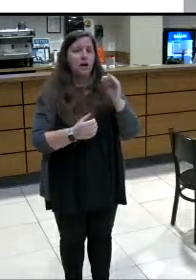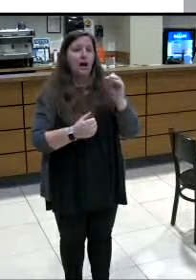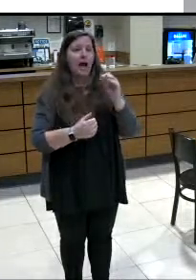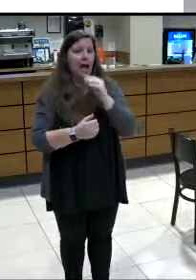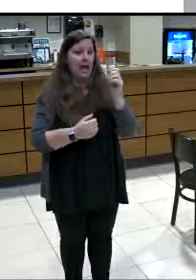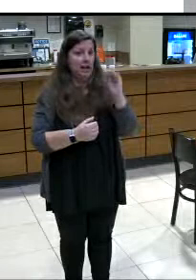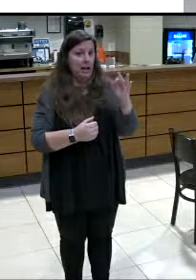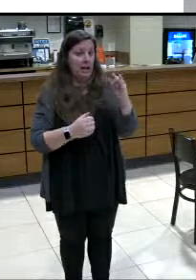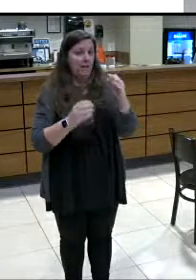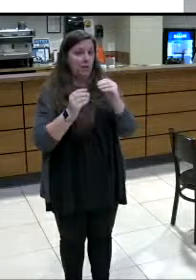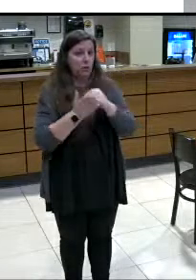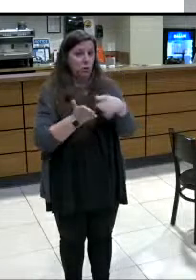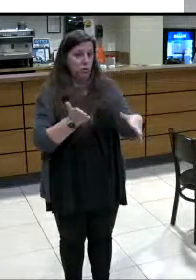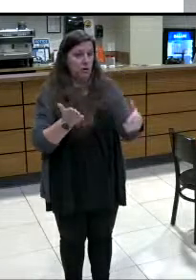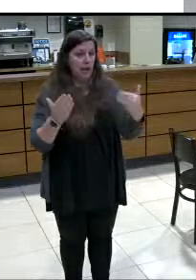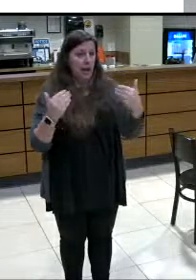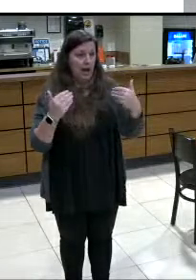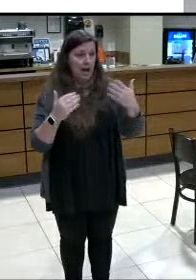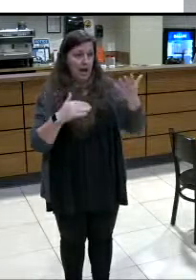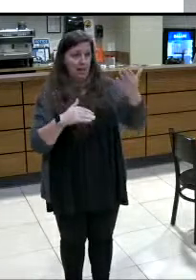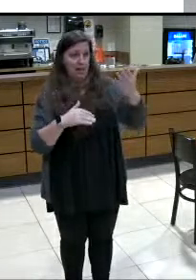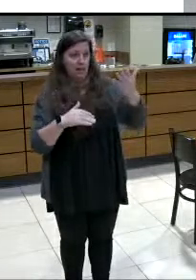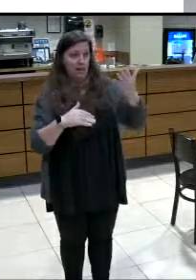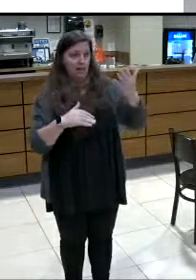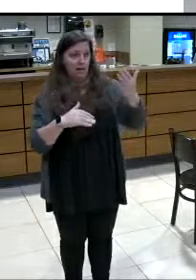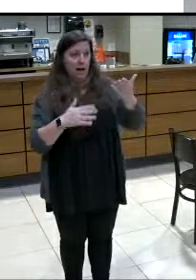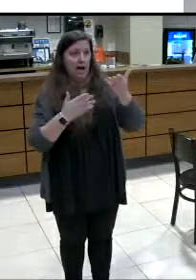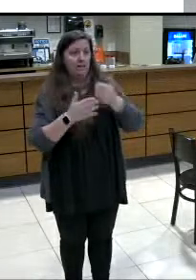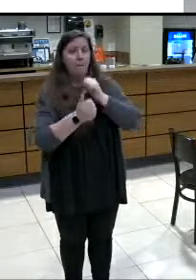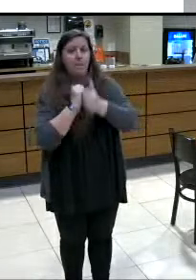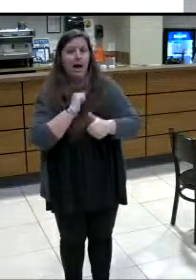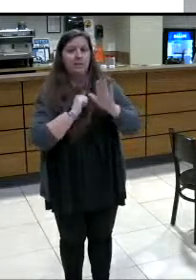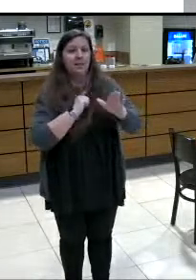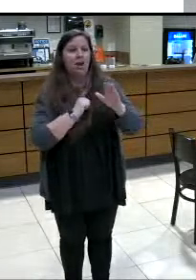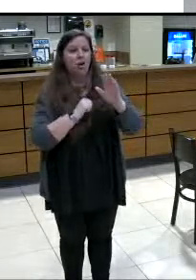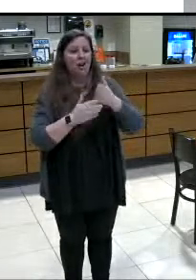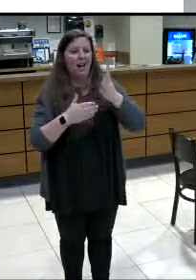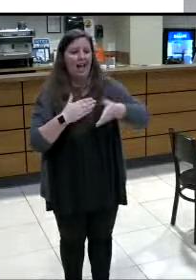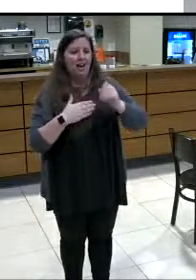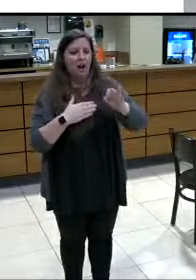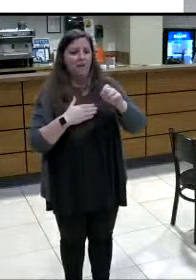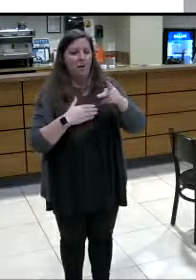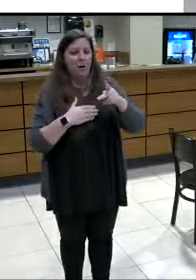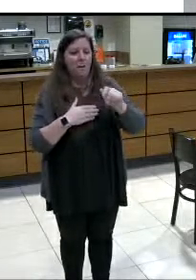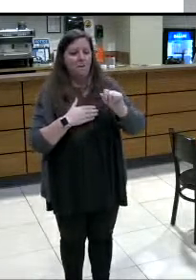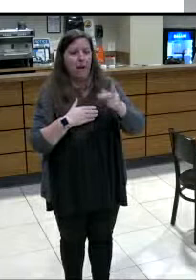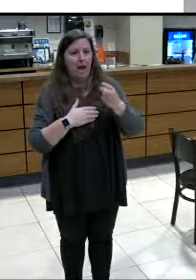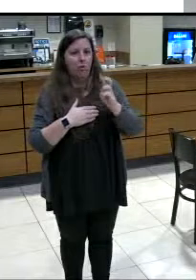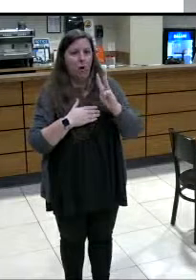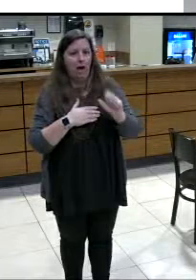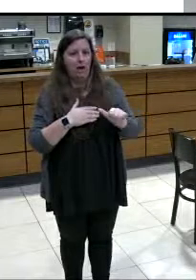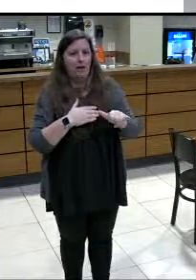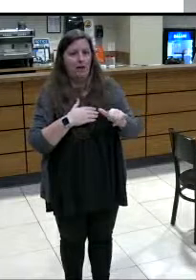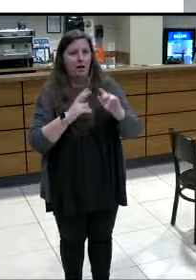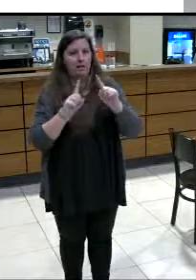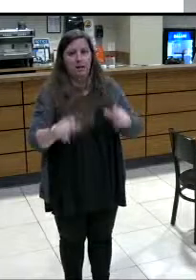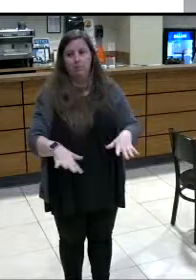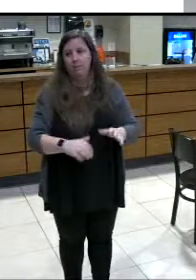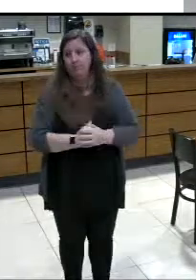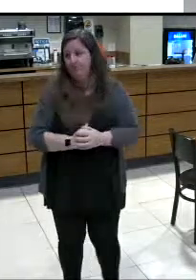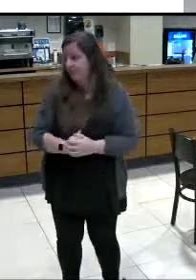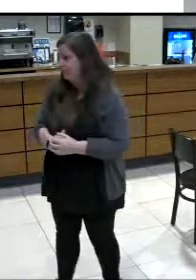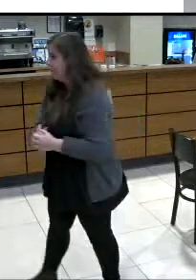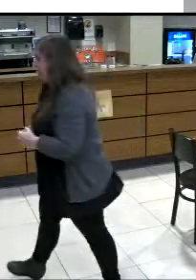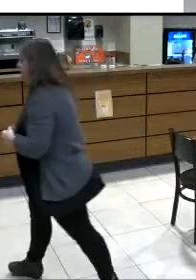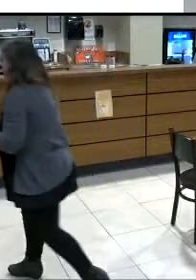has passed their end of pathway assessment. So we use these measures to determine, are we sending our